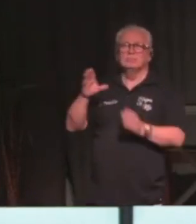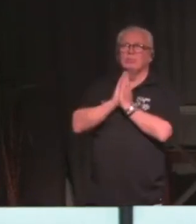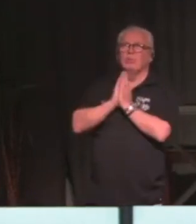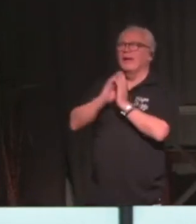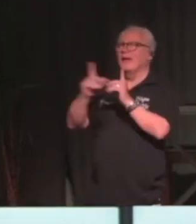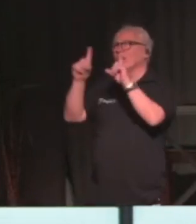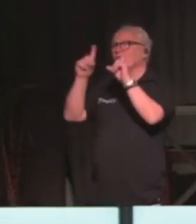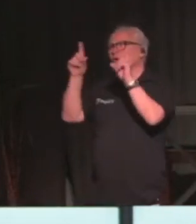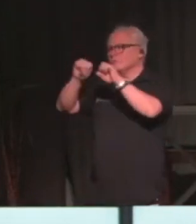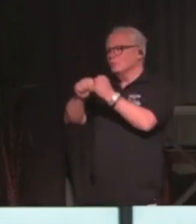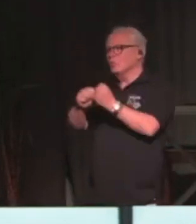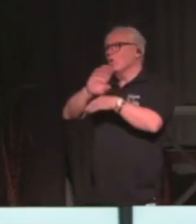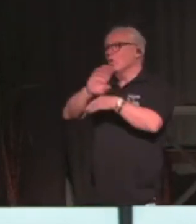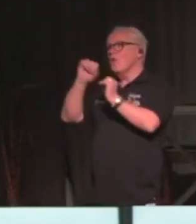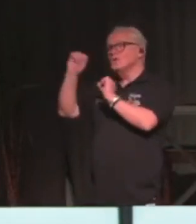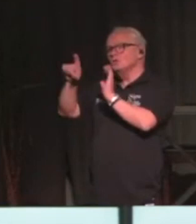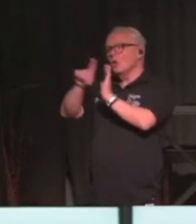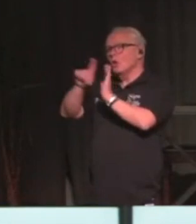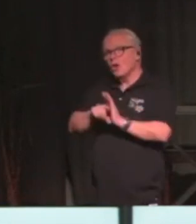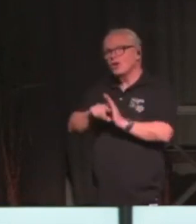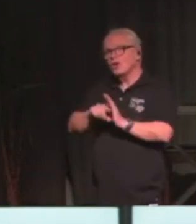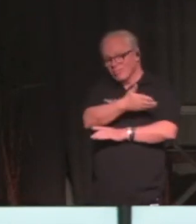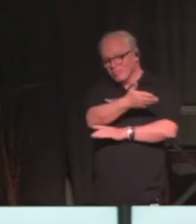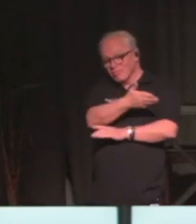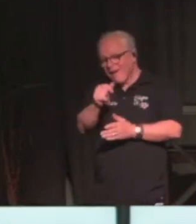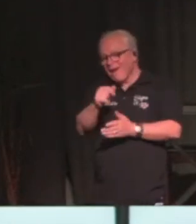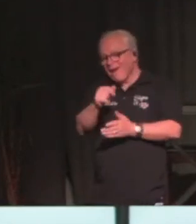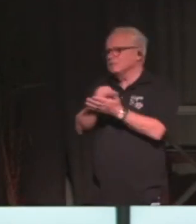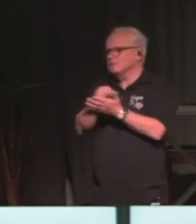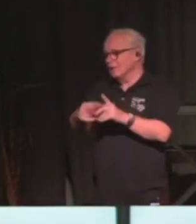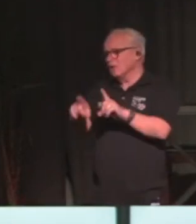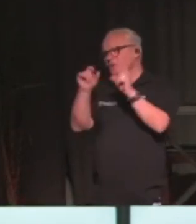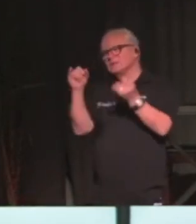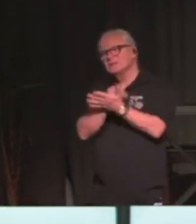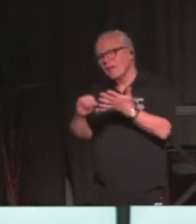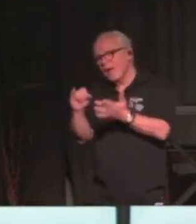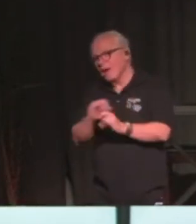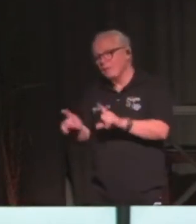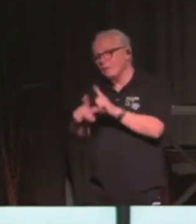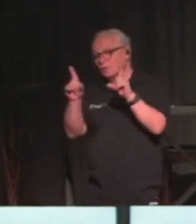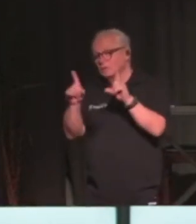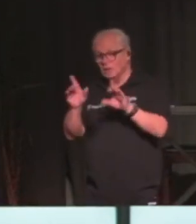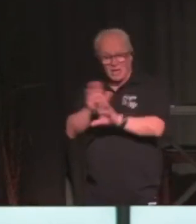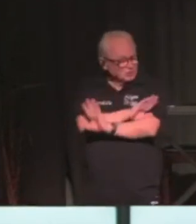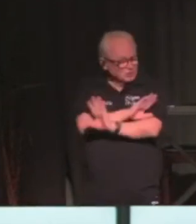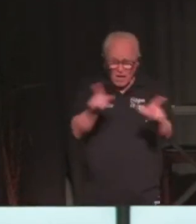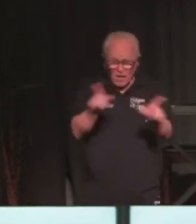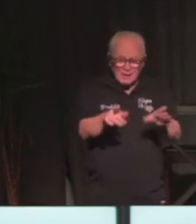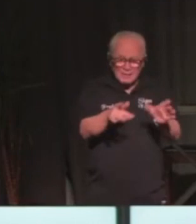Lord, they have broken all your laws and they have sinned, Lord, and it's terrible, Lord. That's not what Jesus would